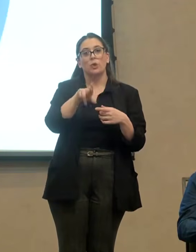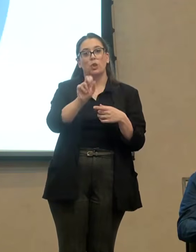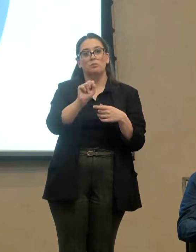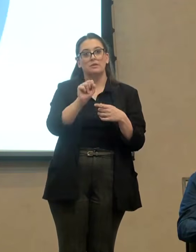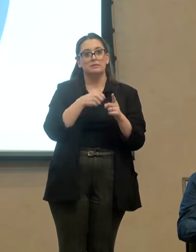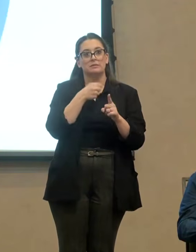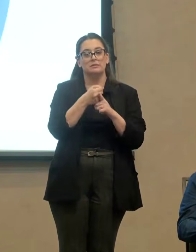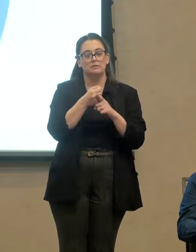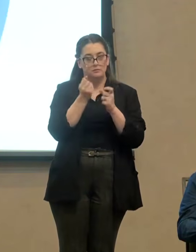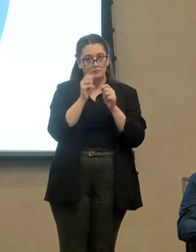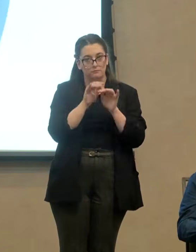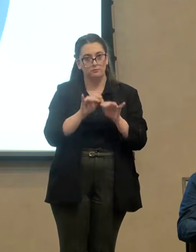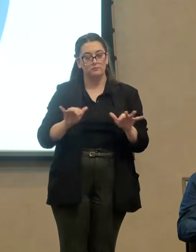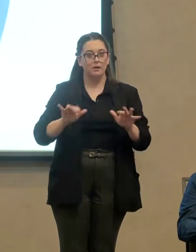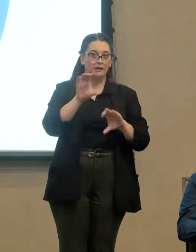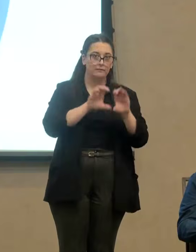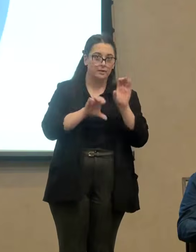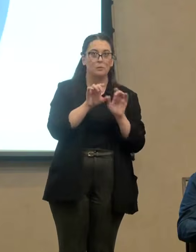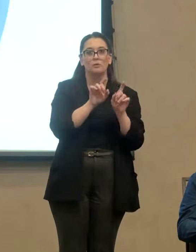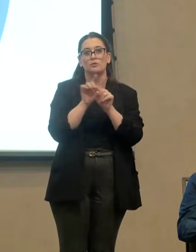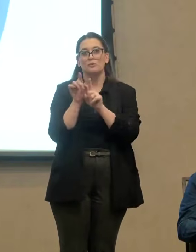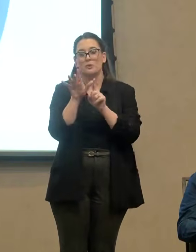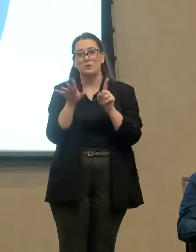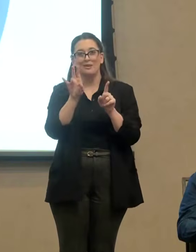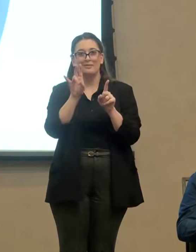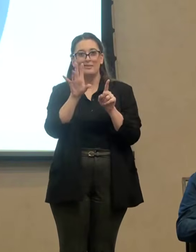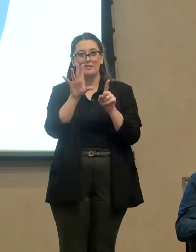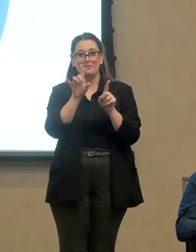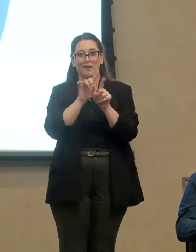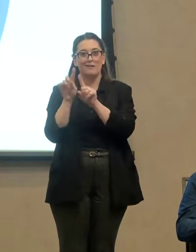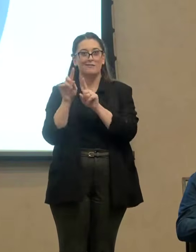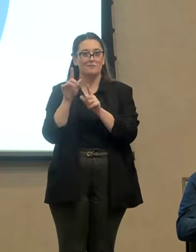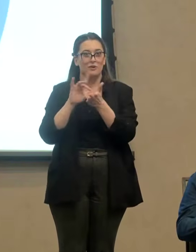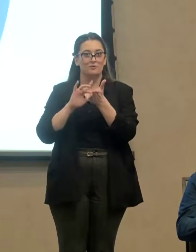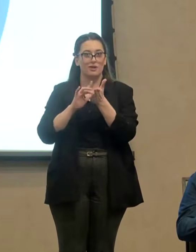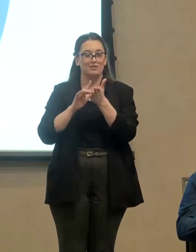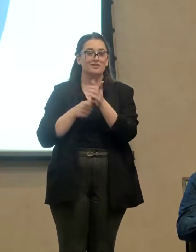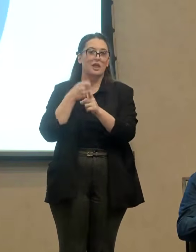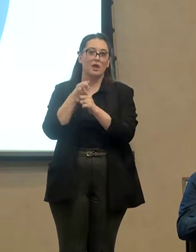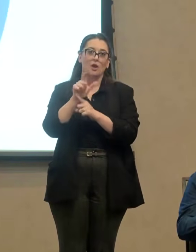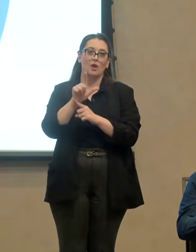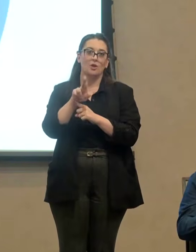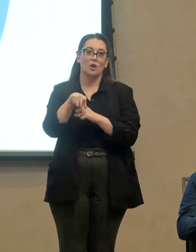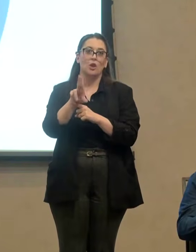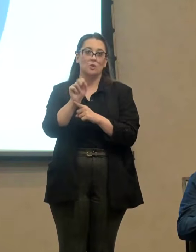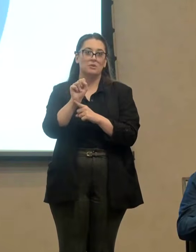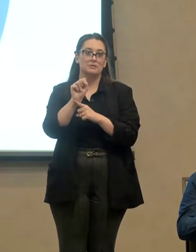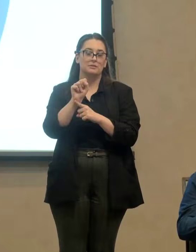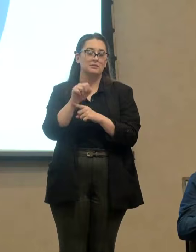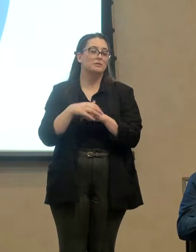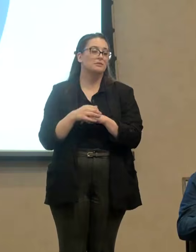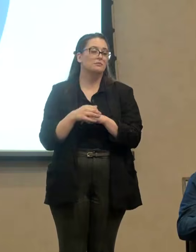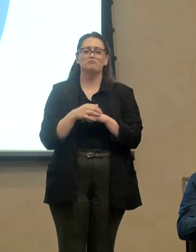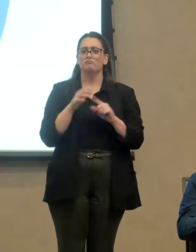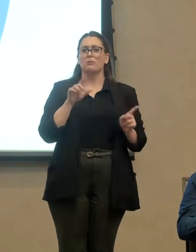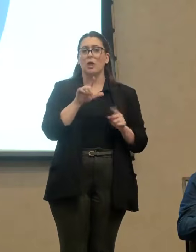there's a variety of chemicals, and there's also 75 drugs that cause lupus. Does lupus